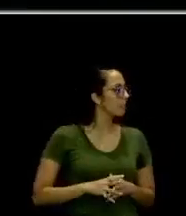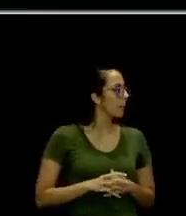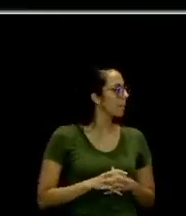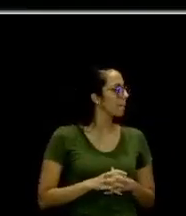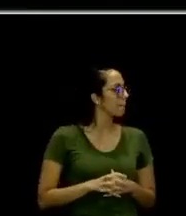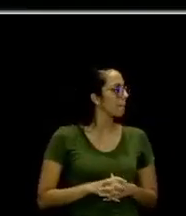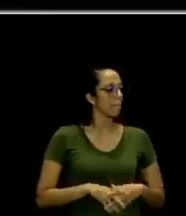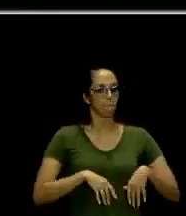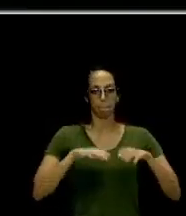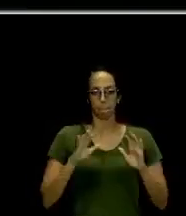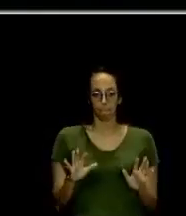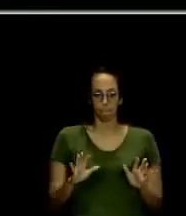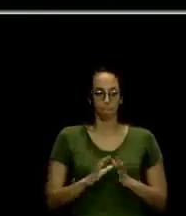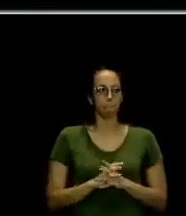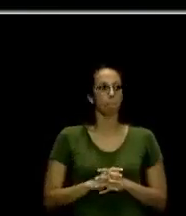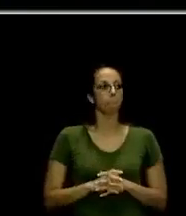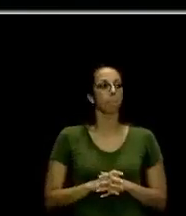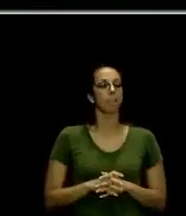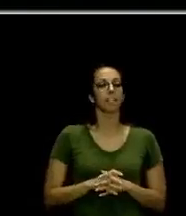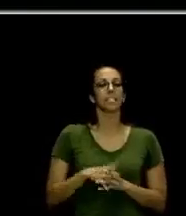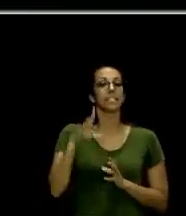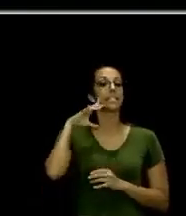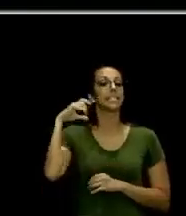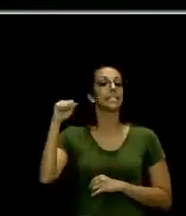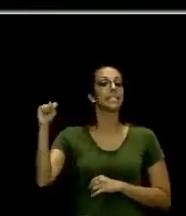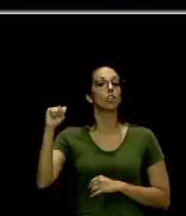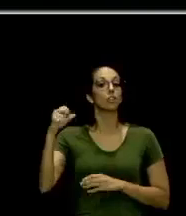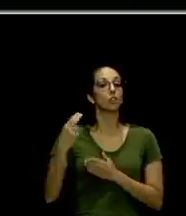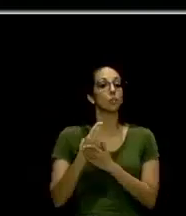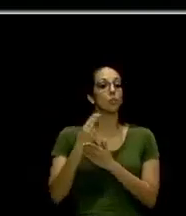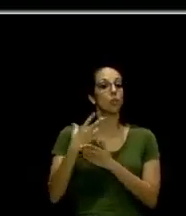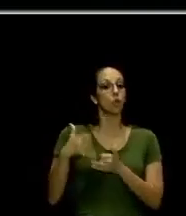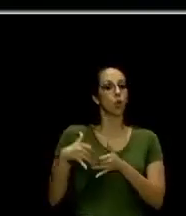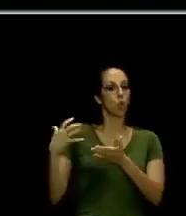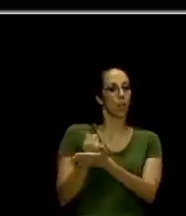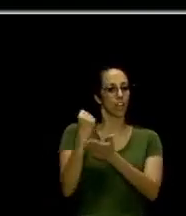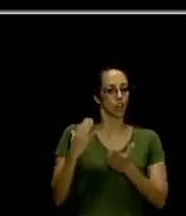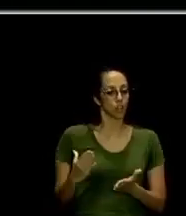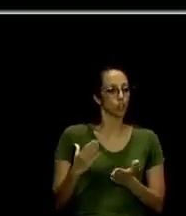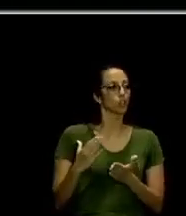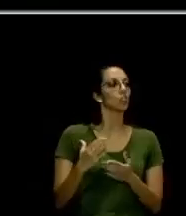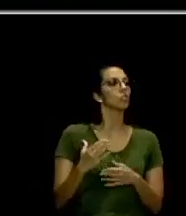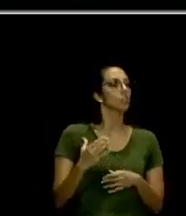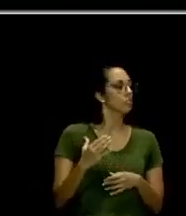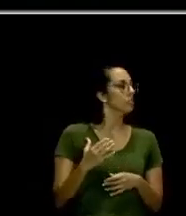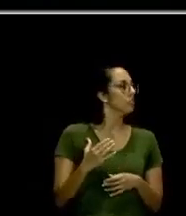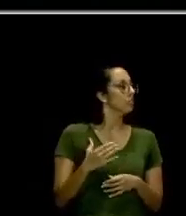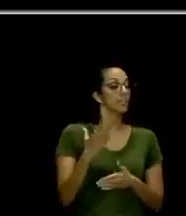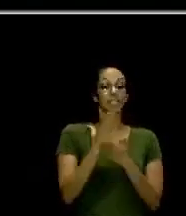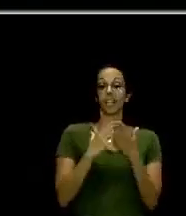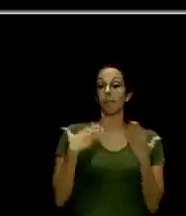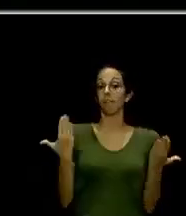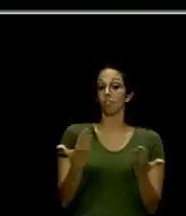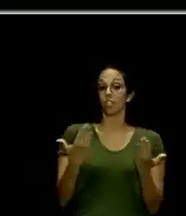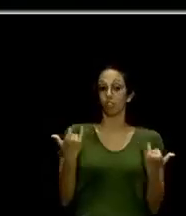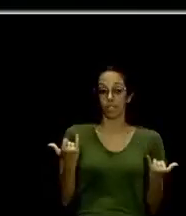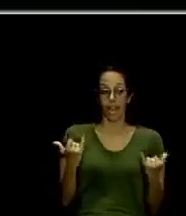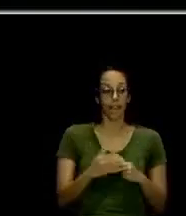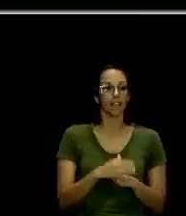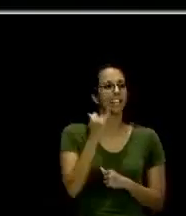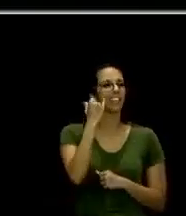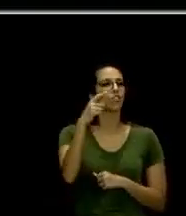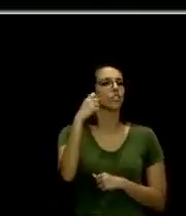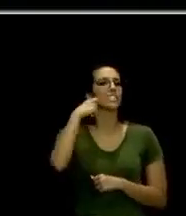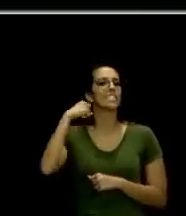So here's some of our Silver Spoon winners, and some have come and go, and some of us are here today. So if you're a Silver